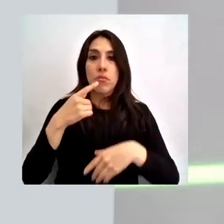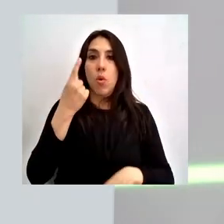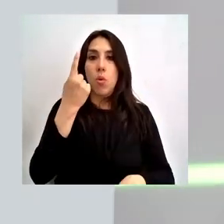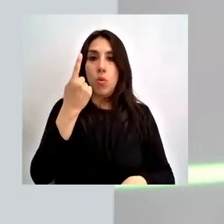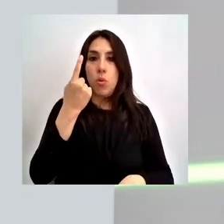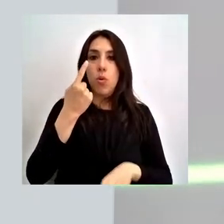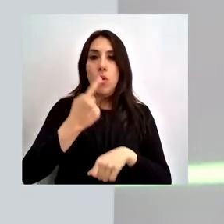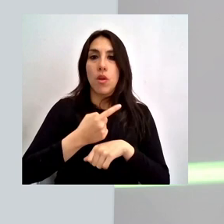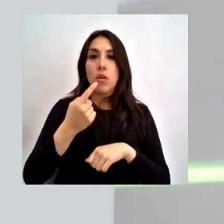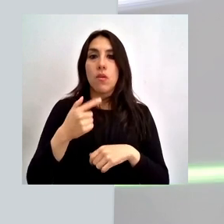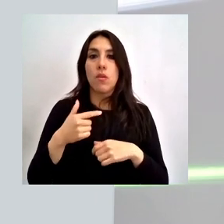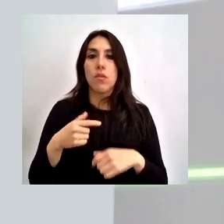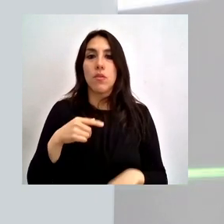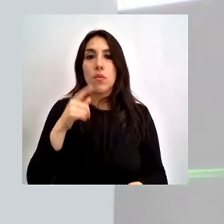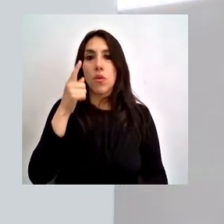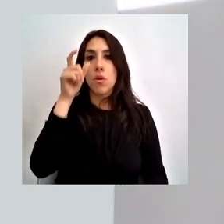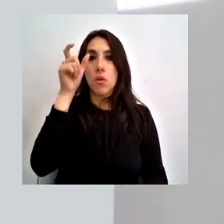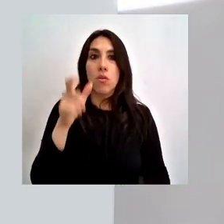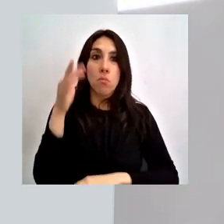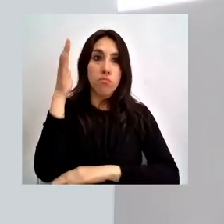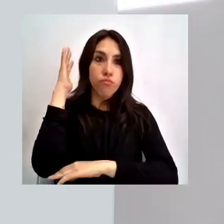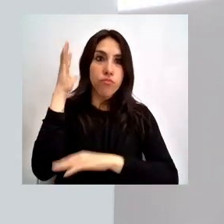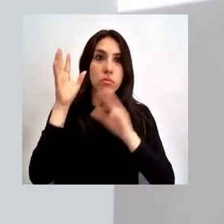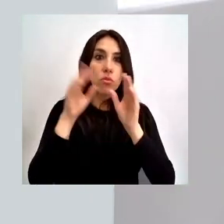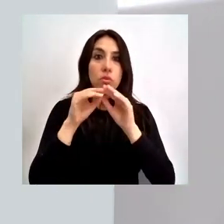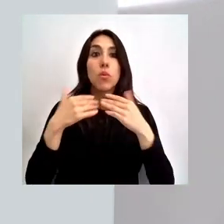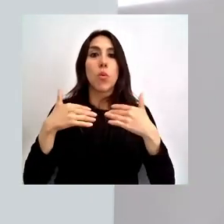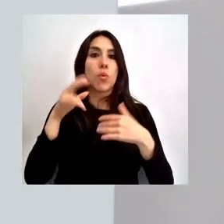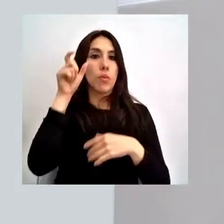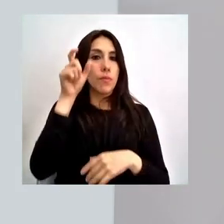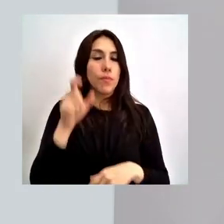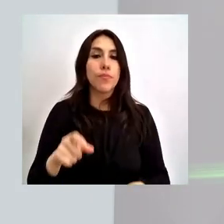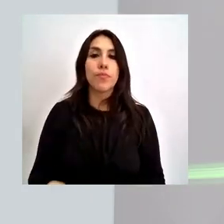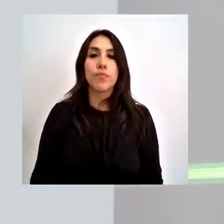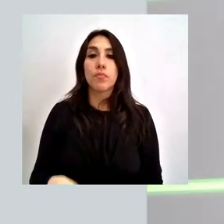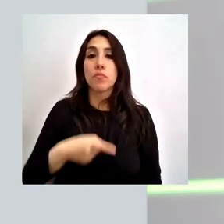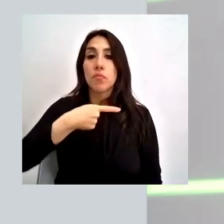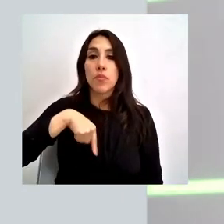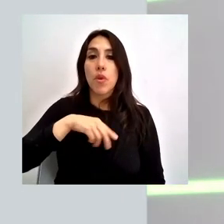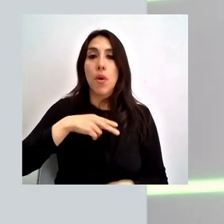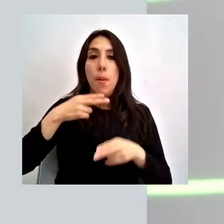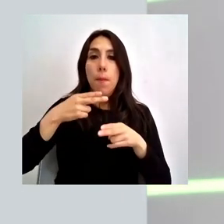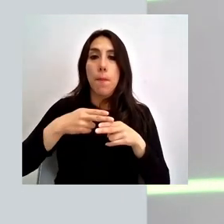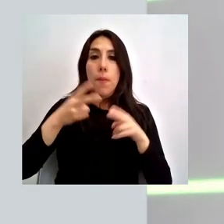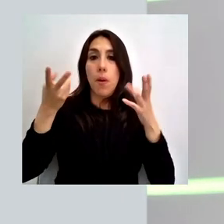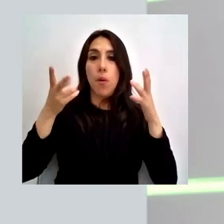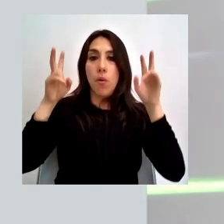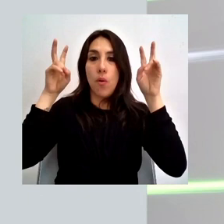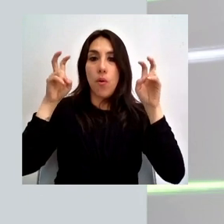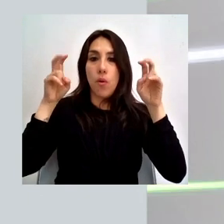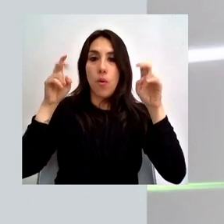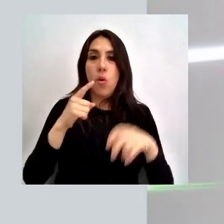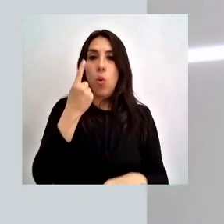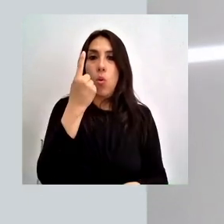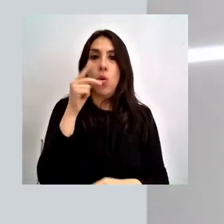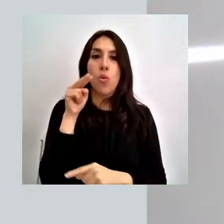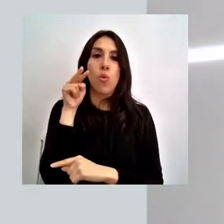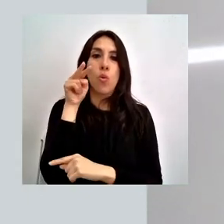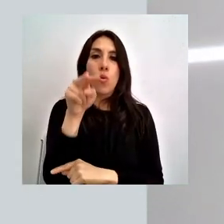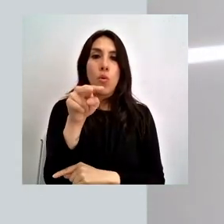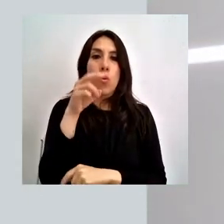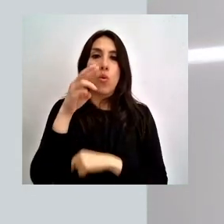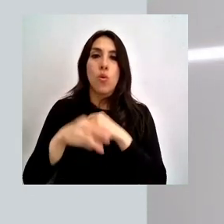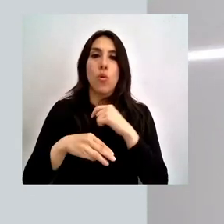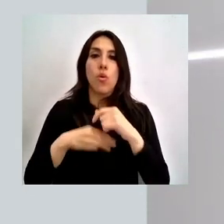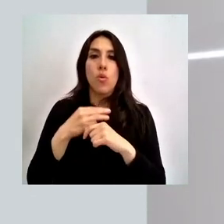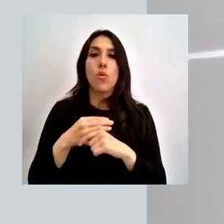interesting session of keynote speeches, which we call A Global Look, Awareness, and Legislation.